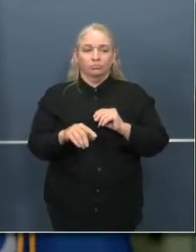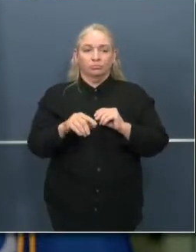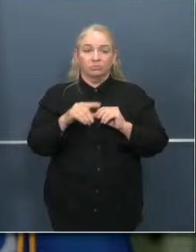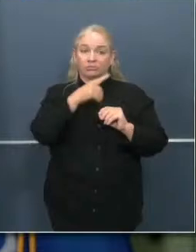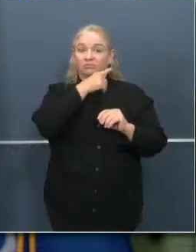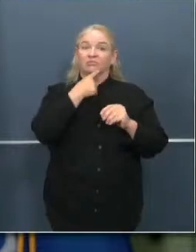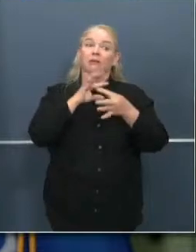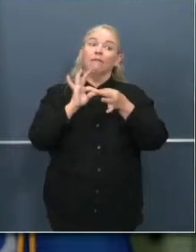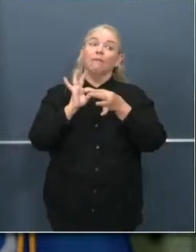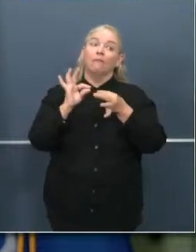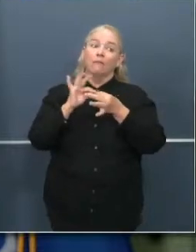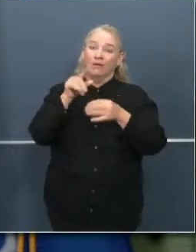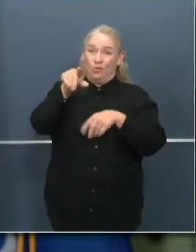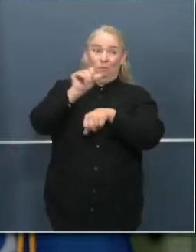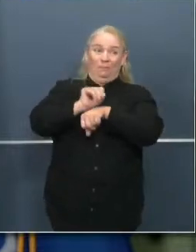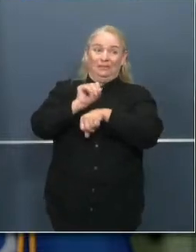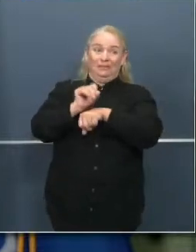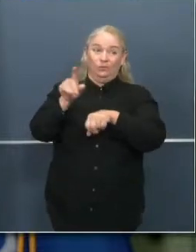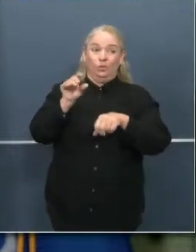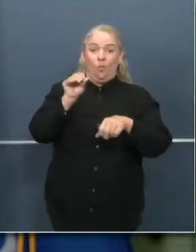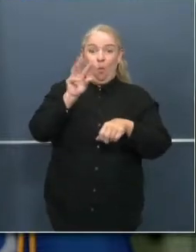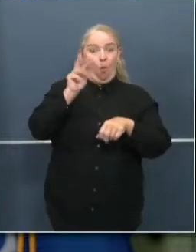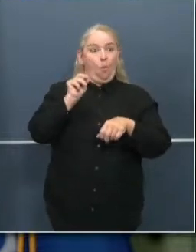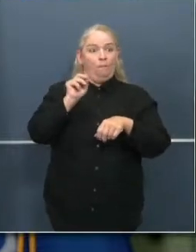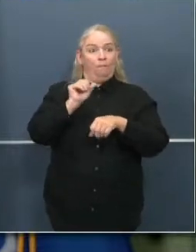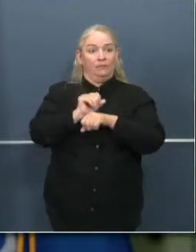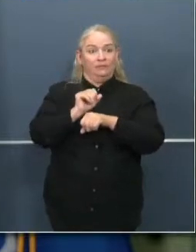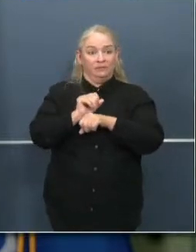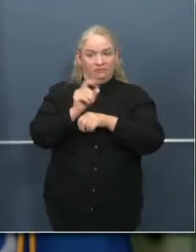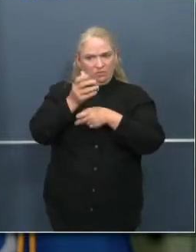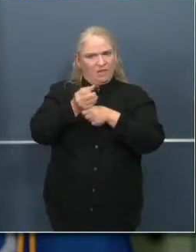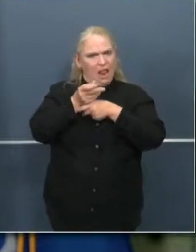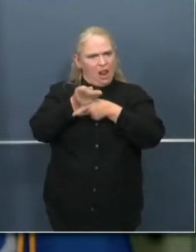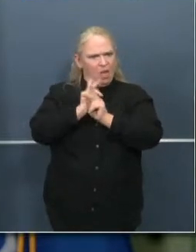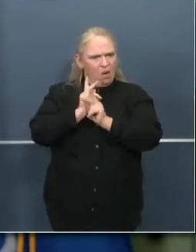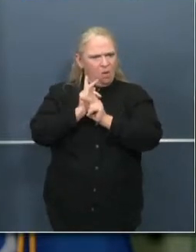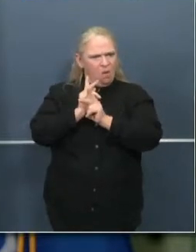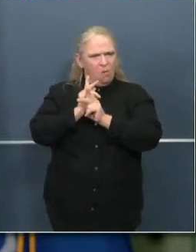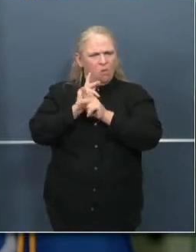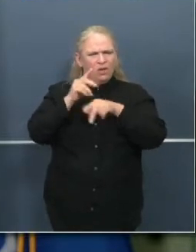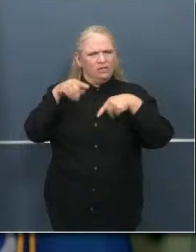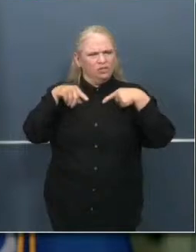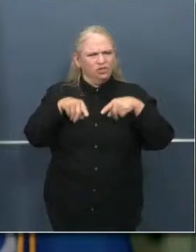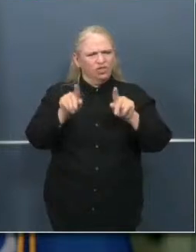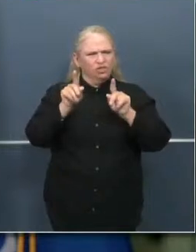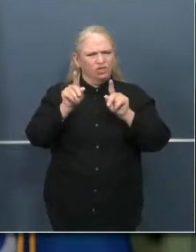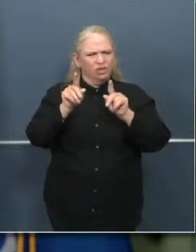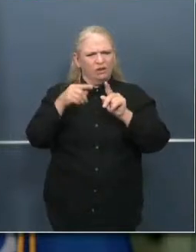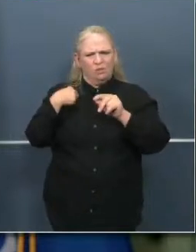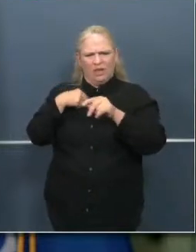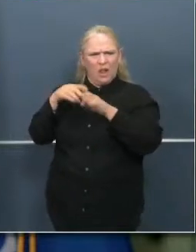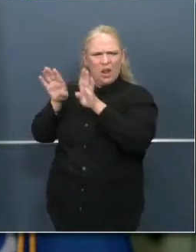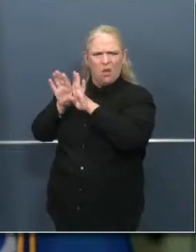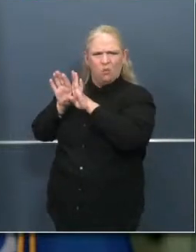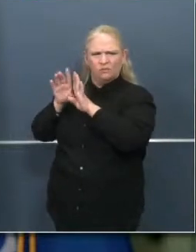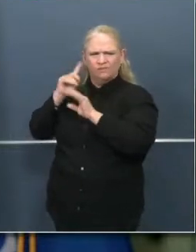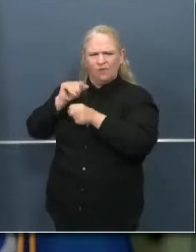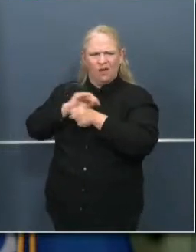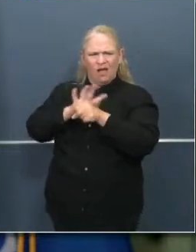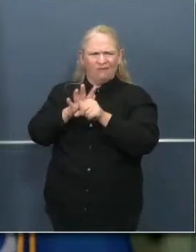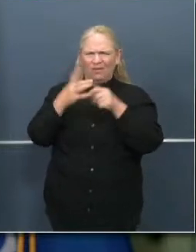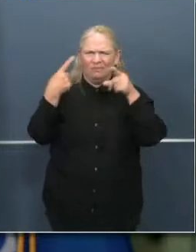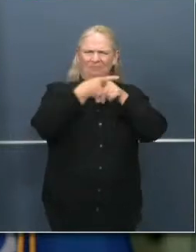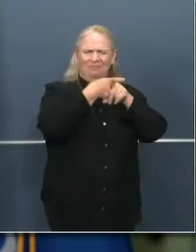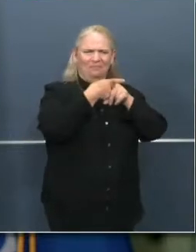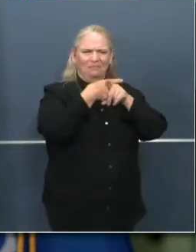that before you took office, you placed those companies into a blind trust, but I'm wondering if you could address that issue and why those